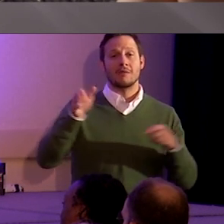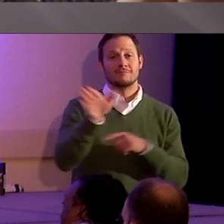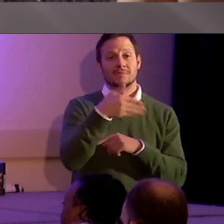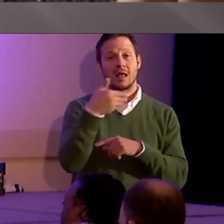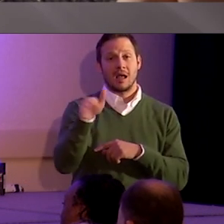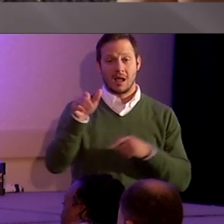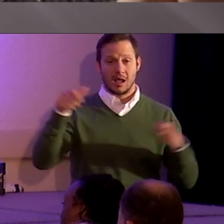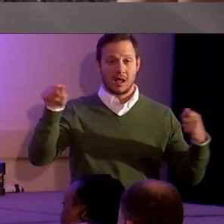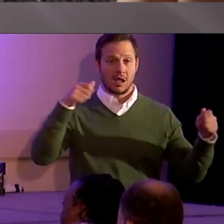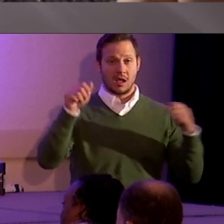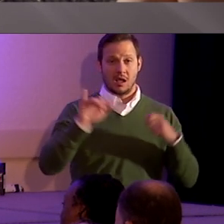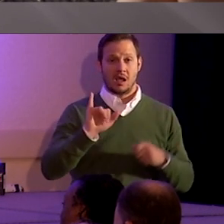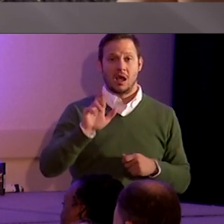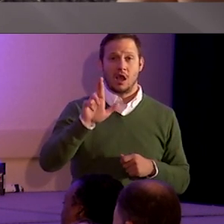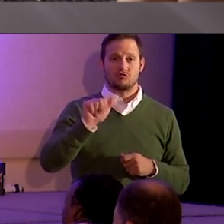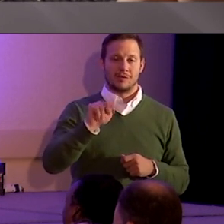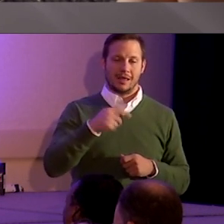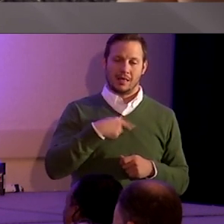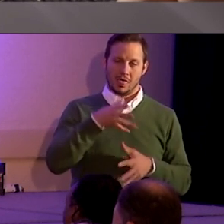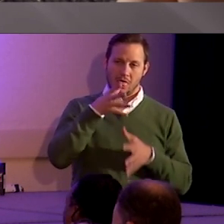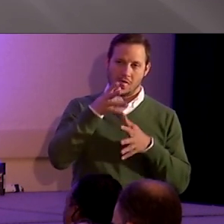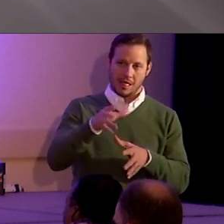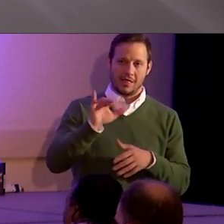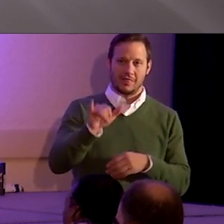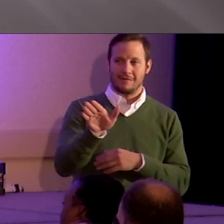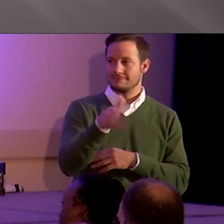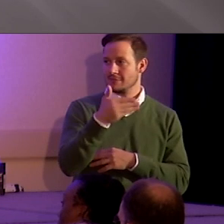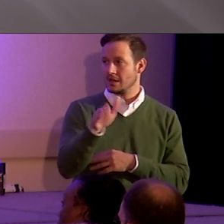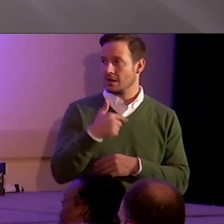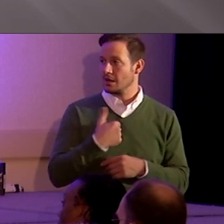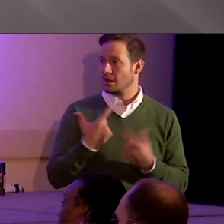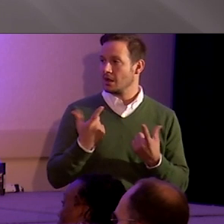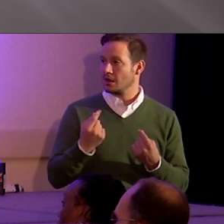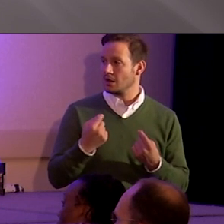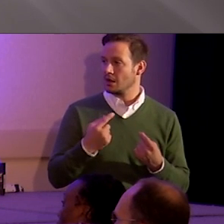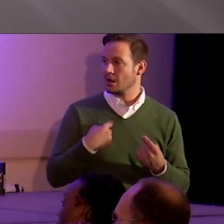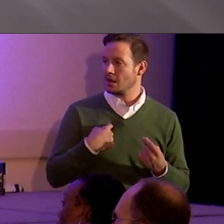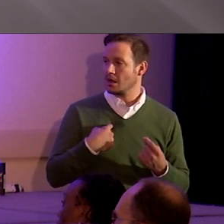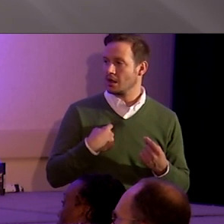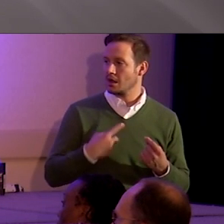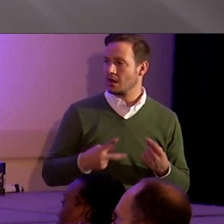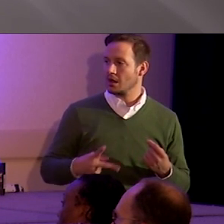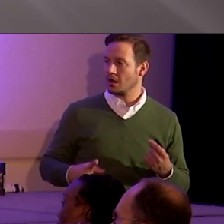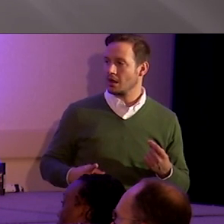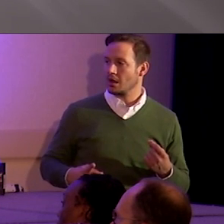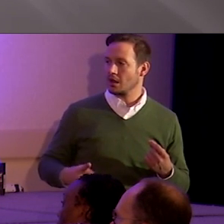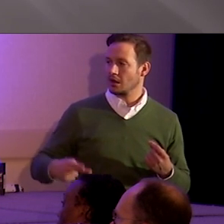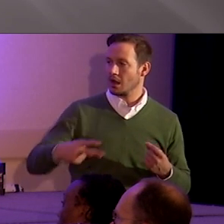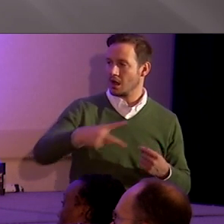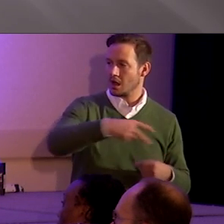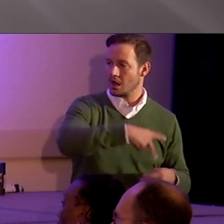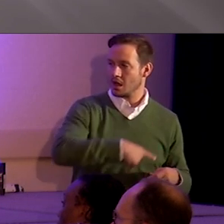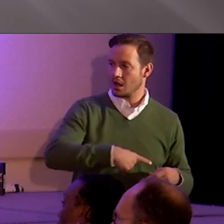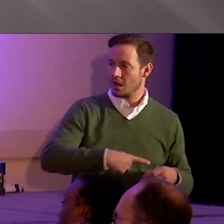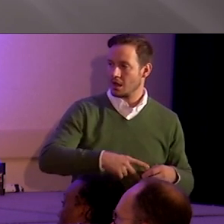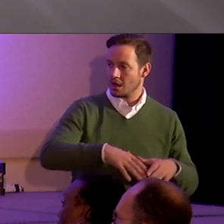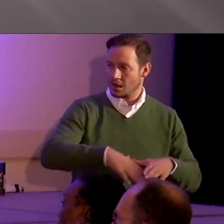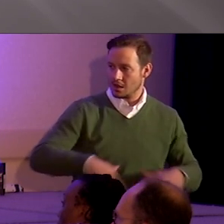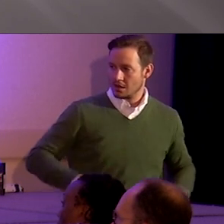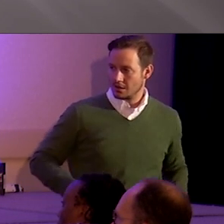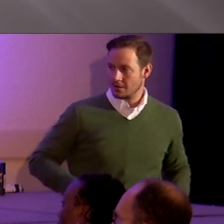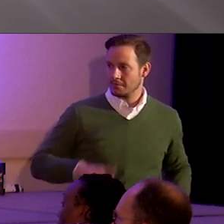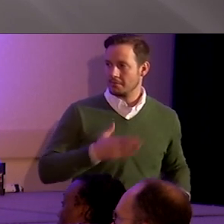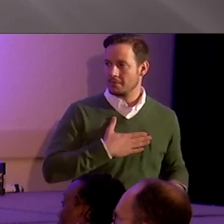Islamic regime of Iran, which I can't stand, I decided to cut out the Allah from the flag and place my vulva